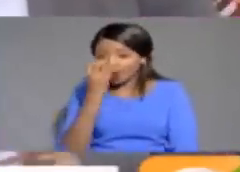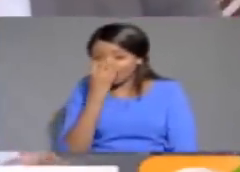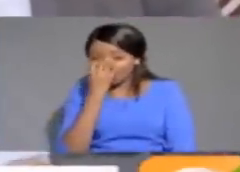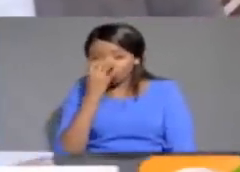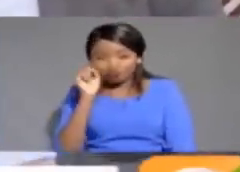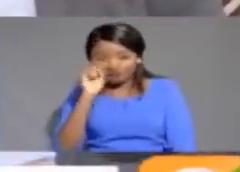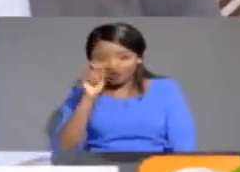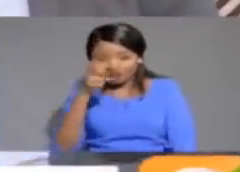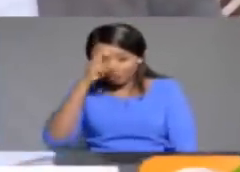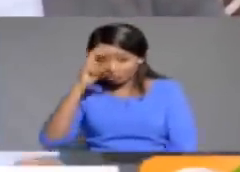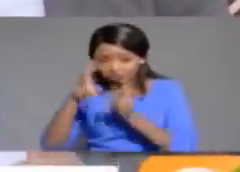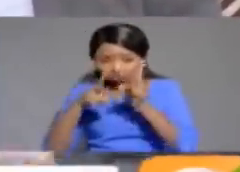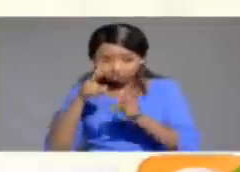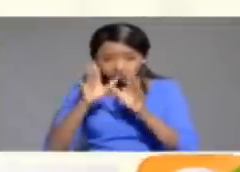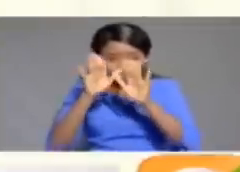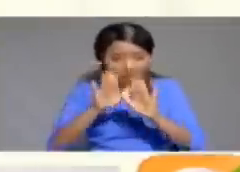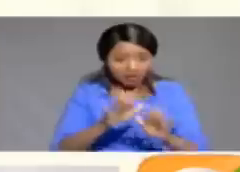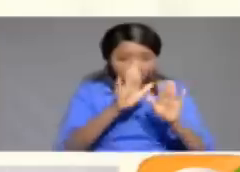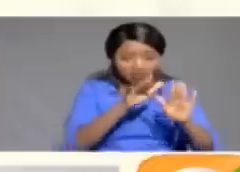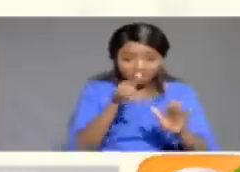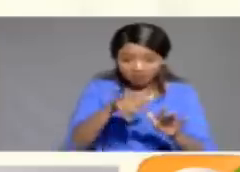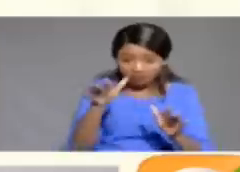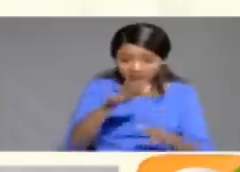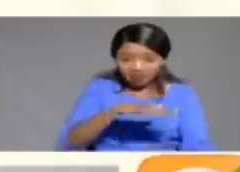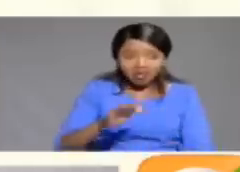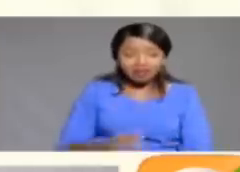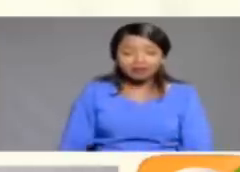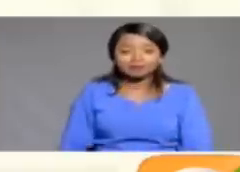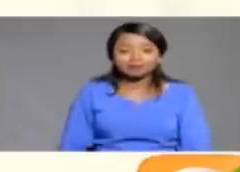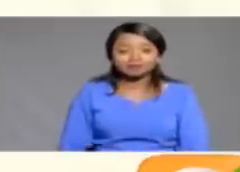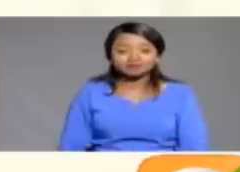presidential campaign in the region. Barabara yetu ni mo?